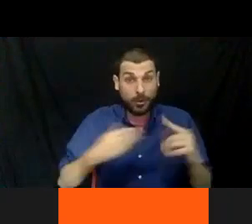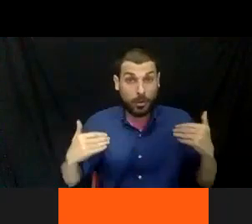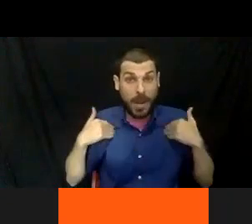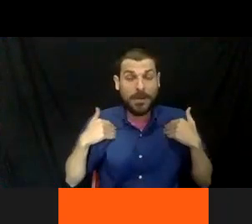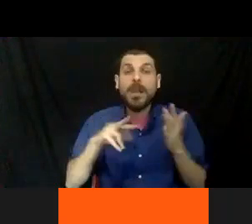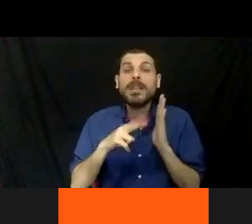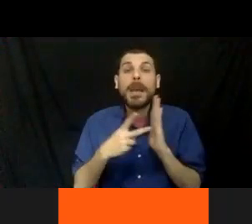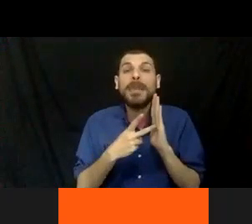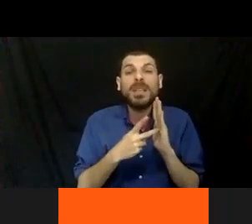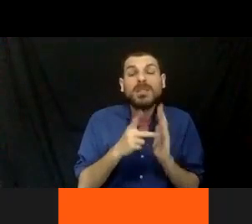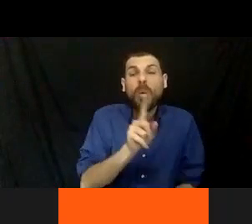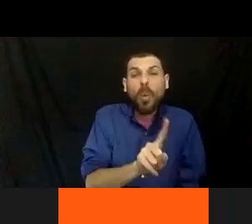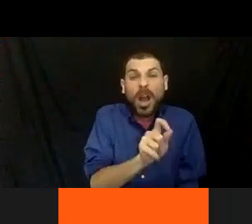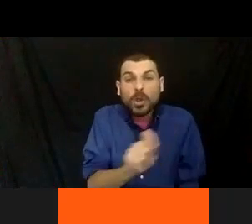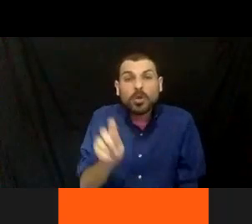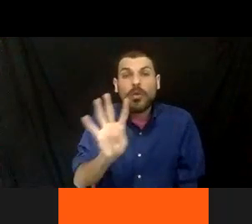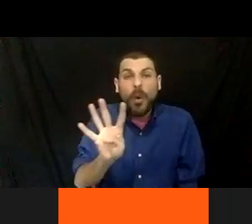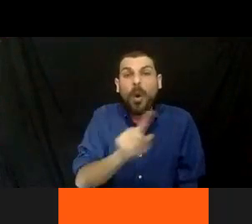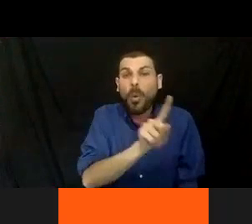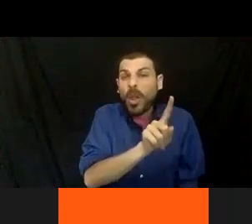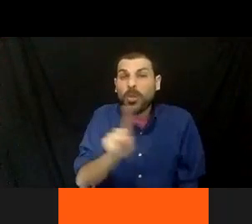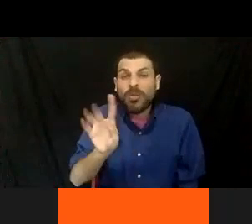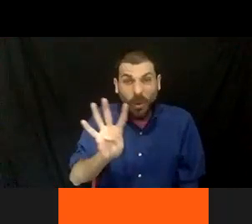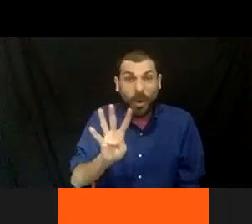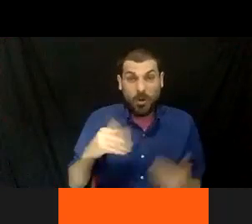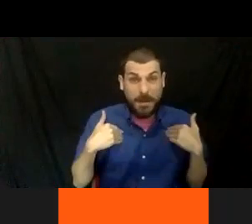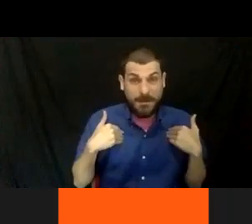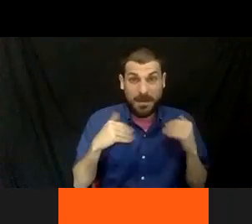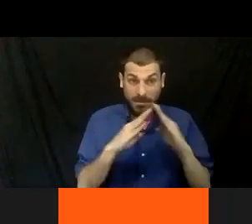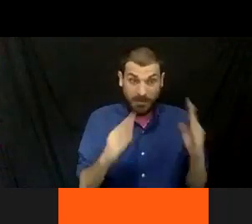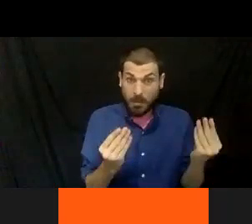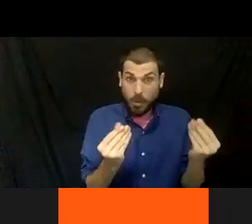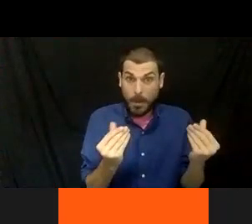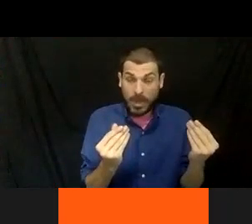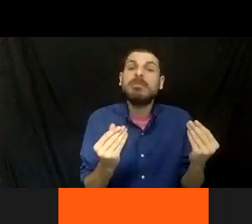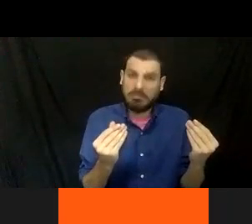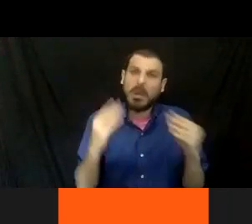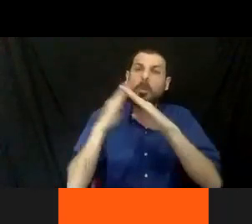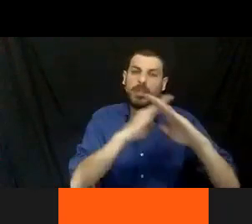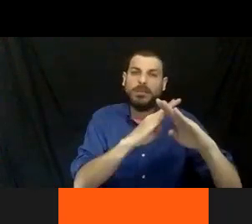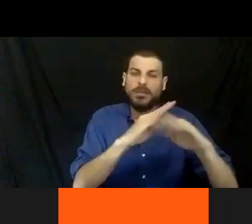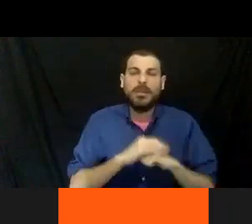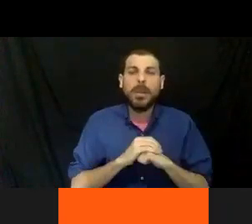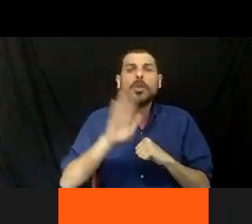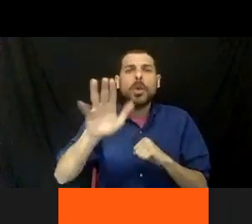4 family properties. And that basically means loans that are